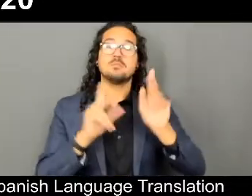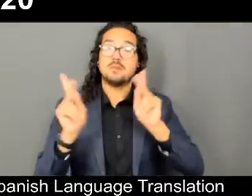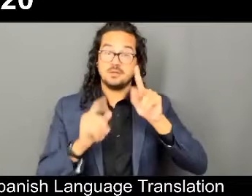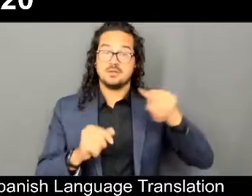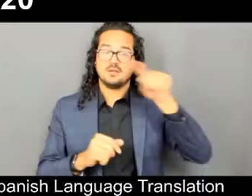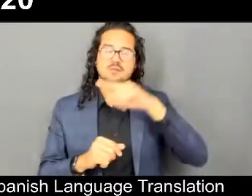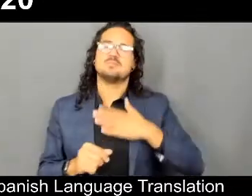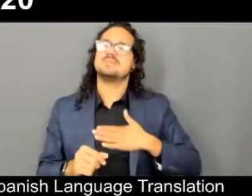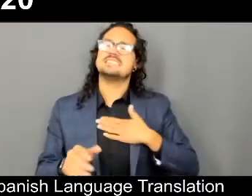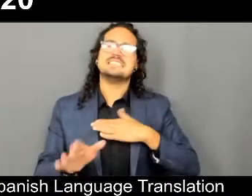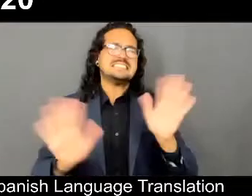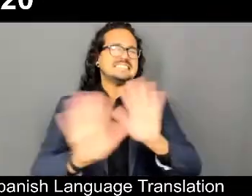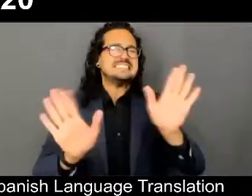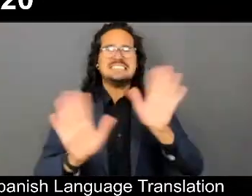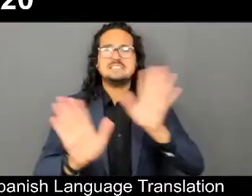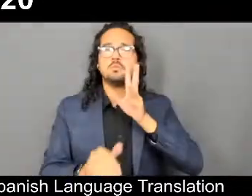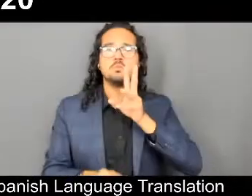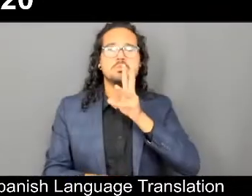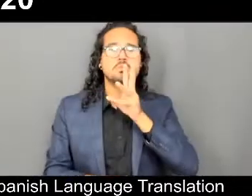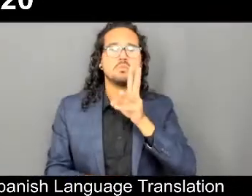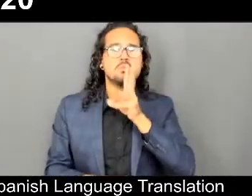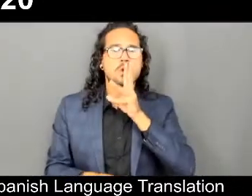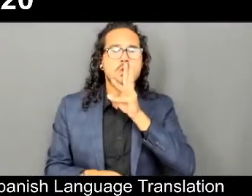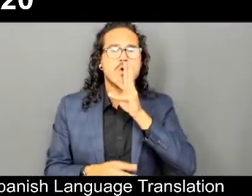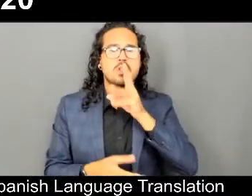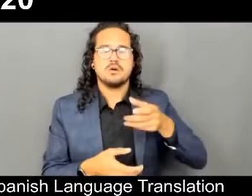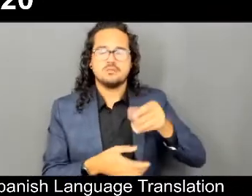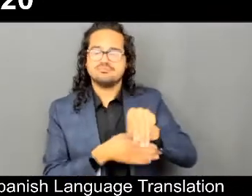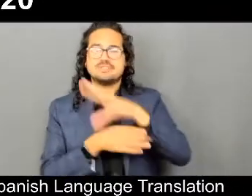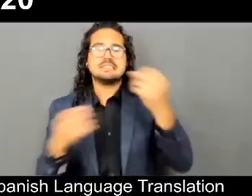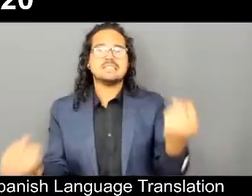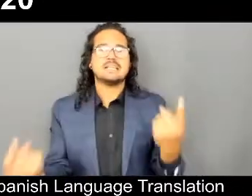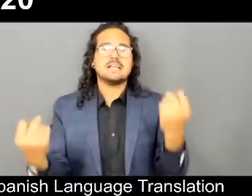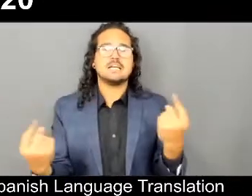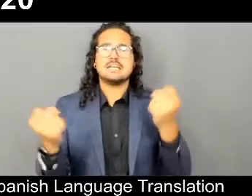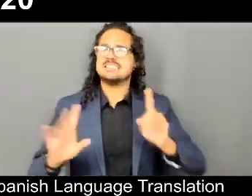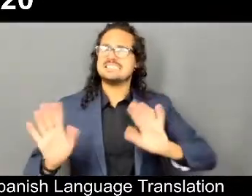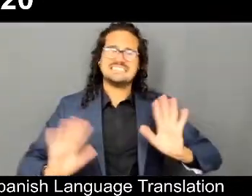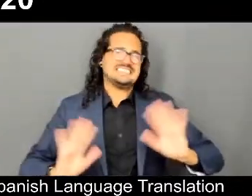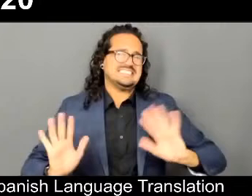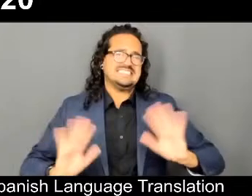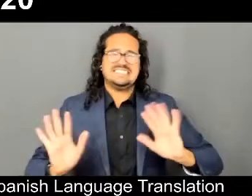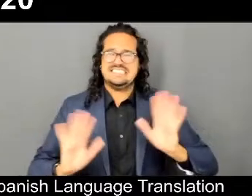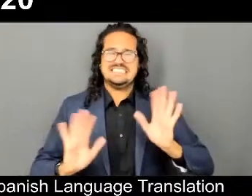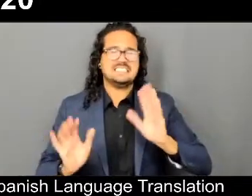leave your sprinkler systems on. The water systems can't handle that, and we'll need the water for ourselves. Thank you.